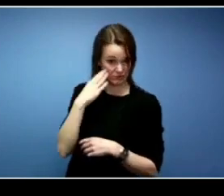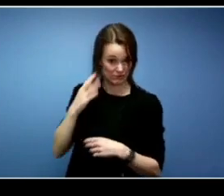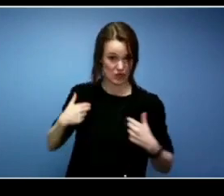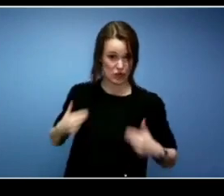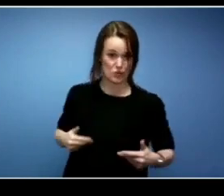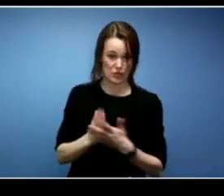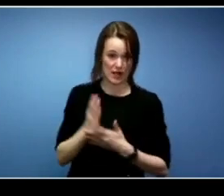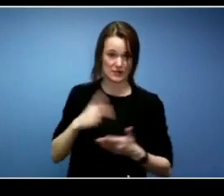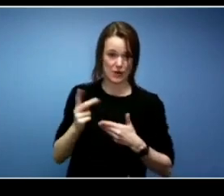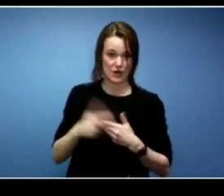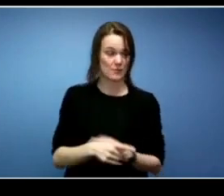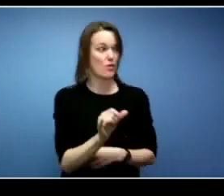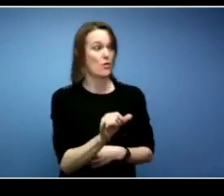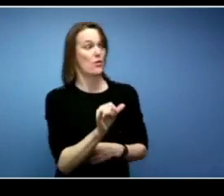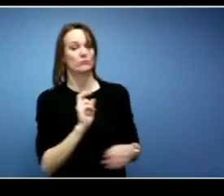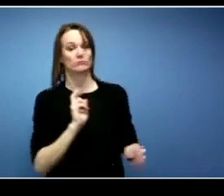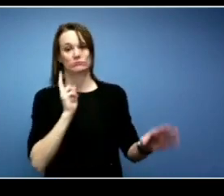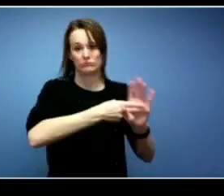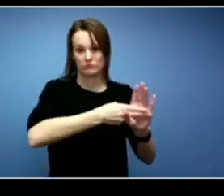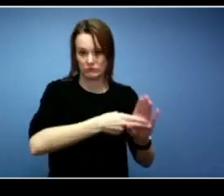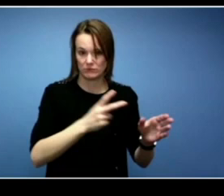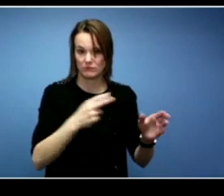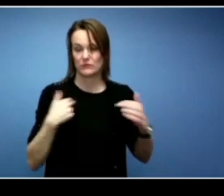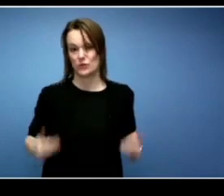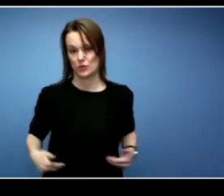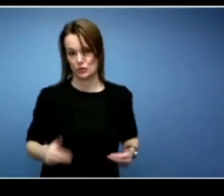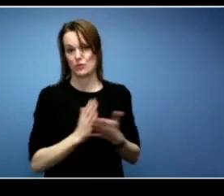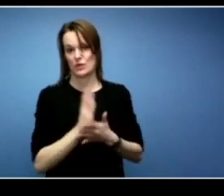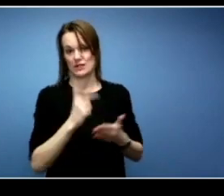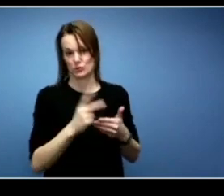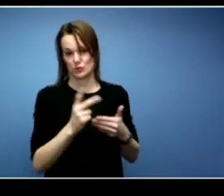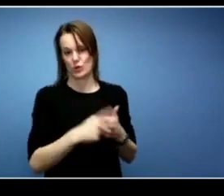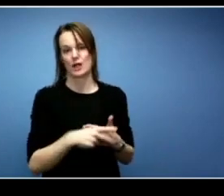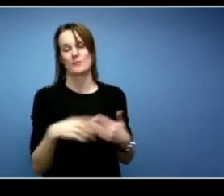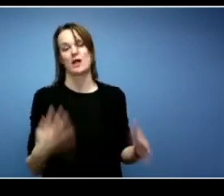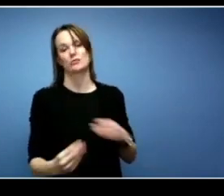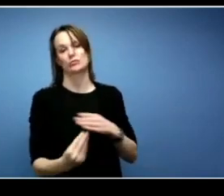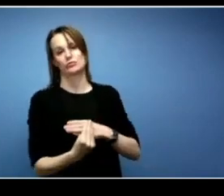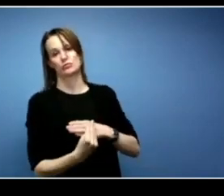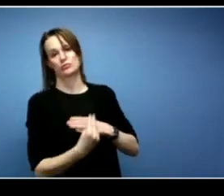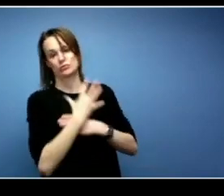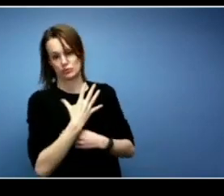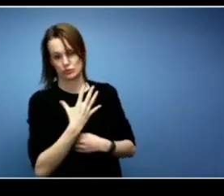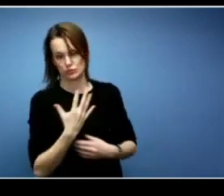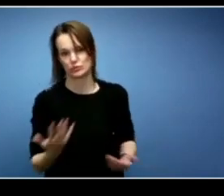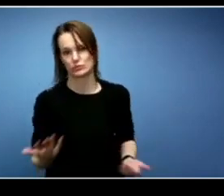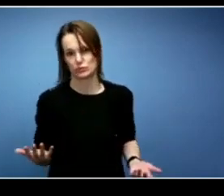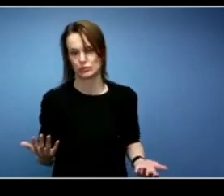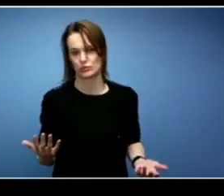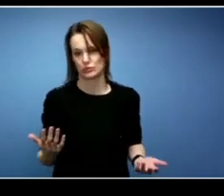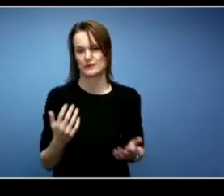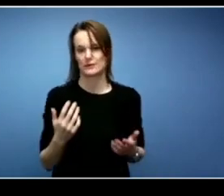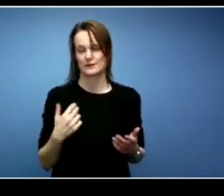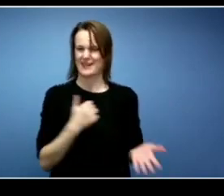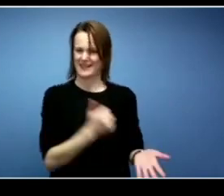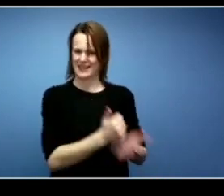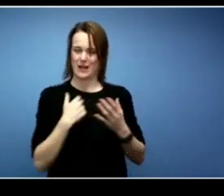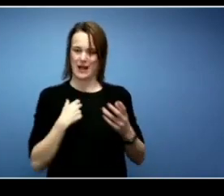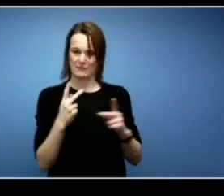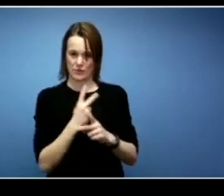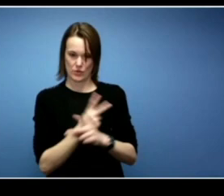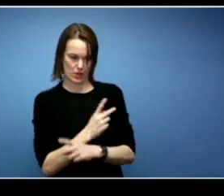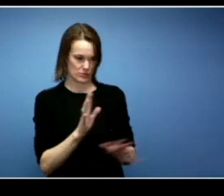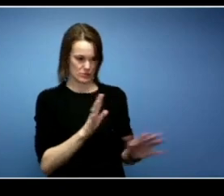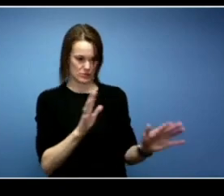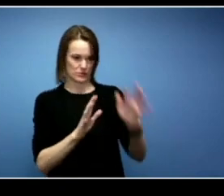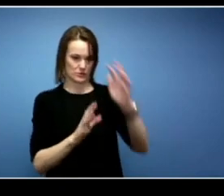changed my life, and it really helped me to see the direction in which I wanted to go in the Human Services program. After working in